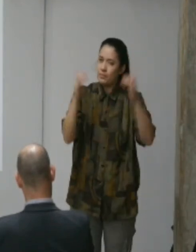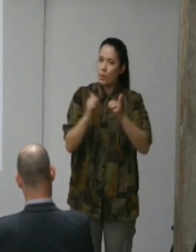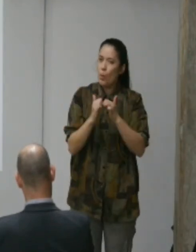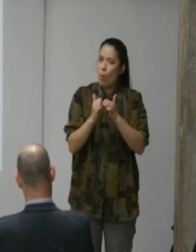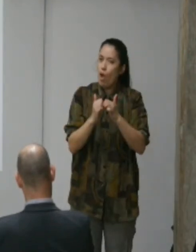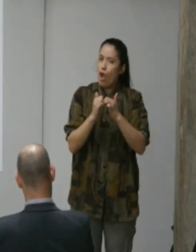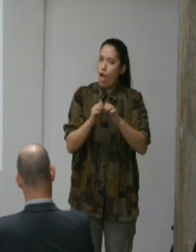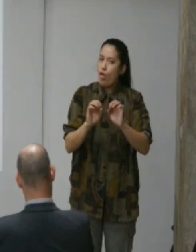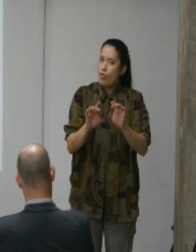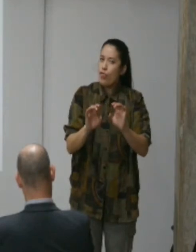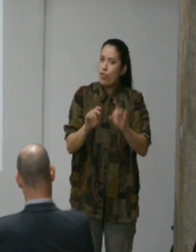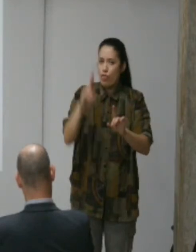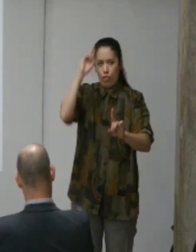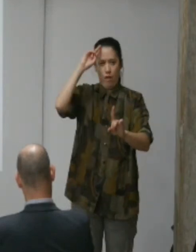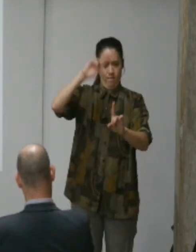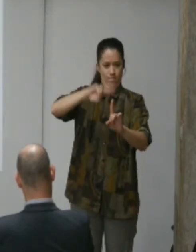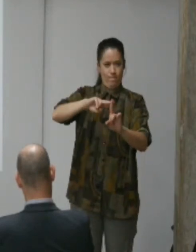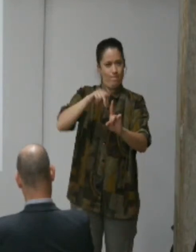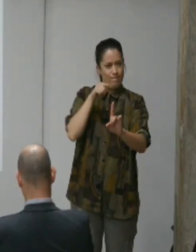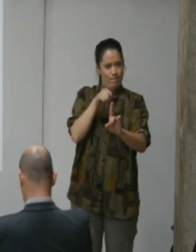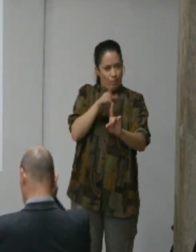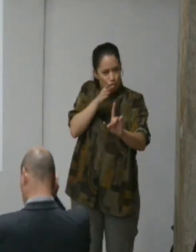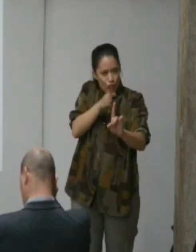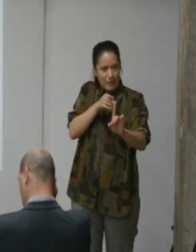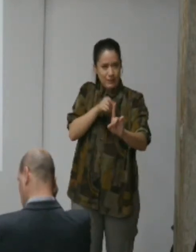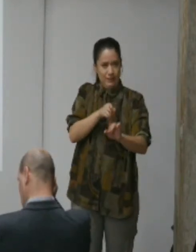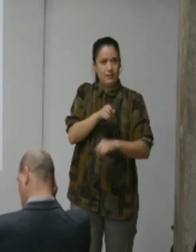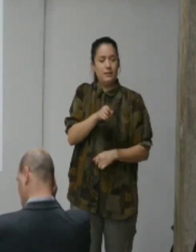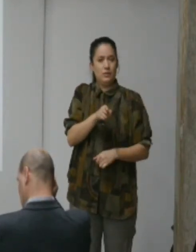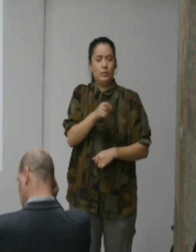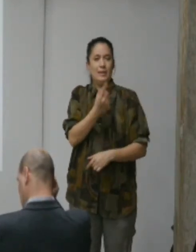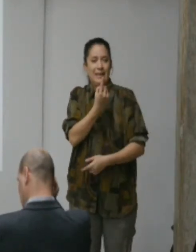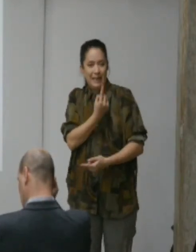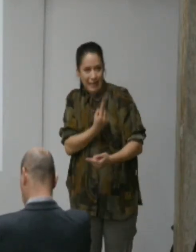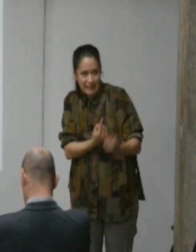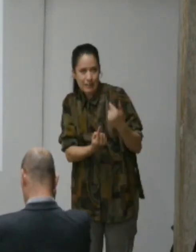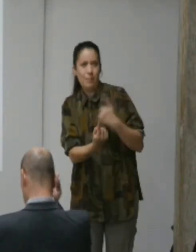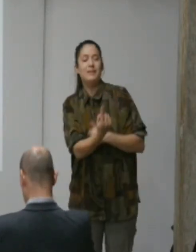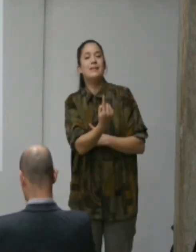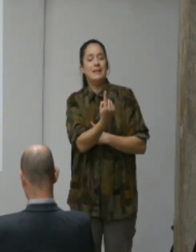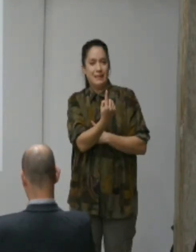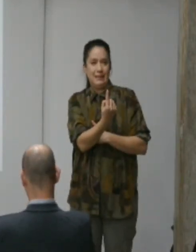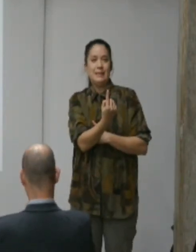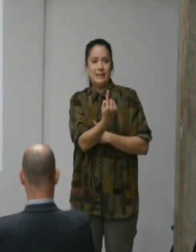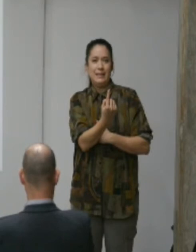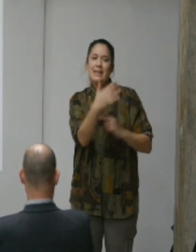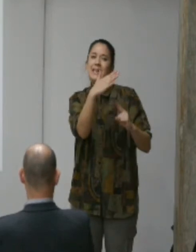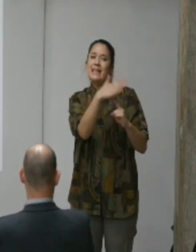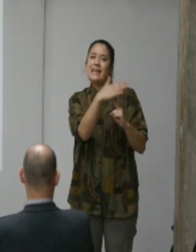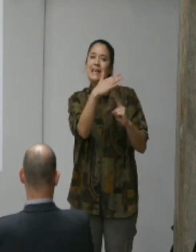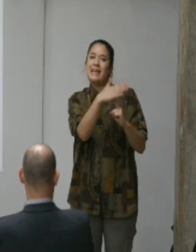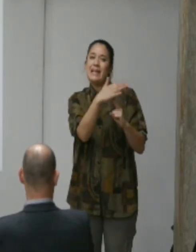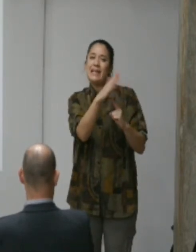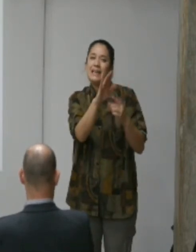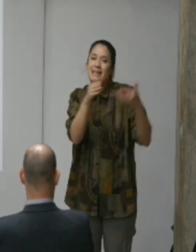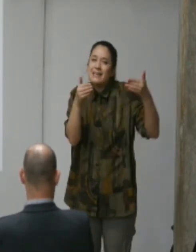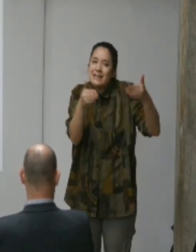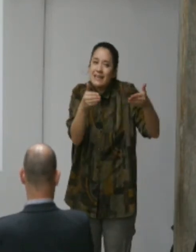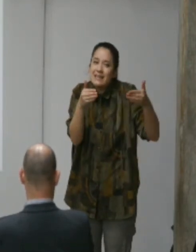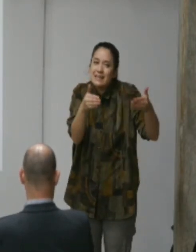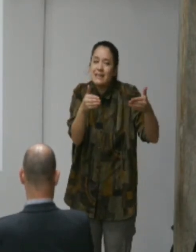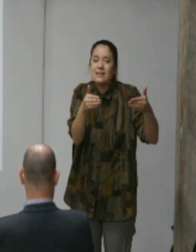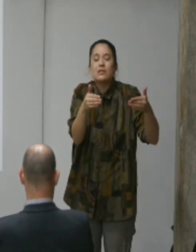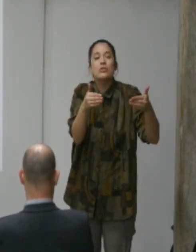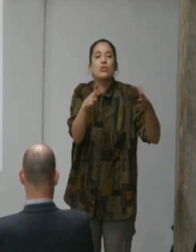of undeservingness and dependency represent a really key tactic in a persistent history of